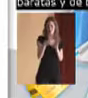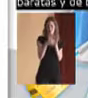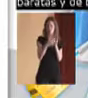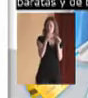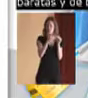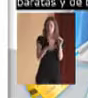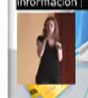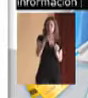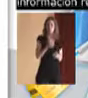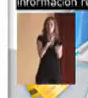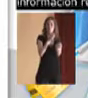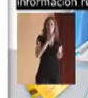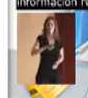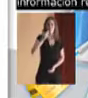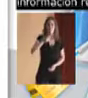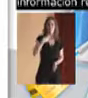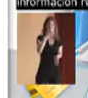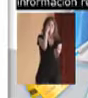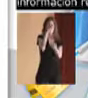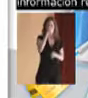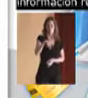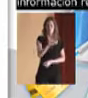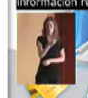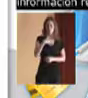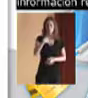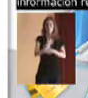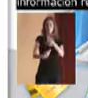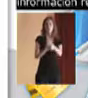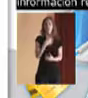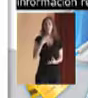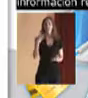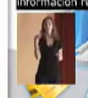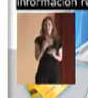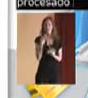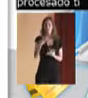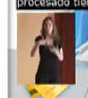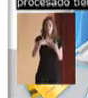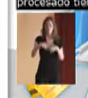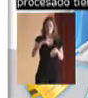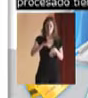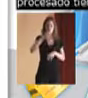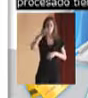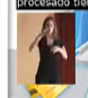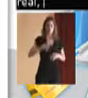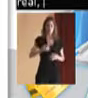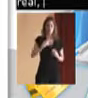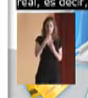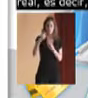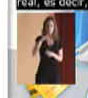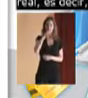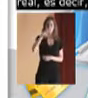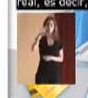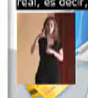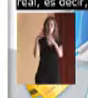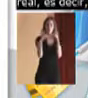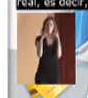because relevant information is not detailed. Processing needs to work in real time, that is using more